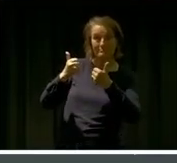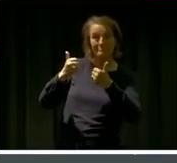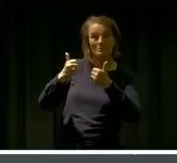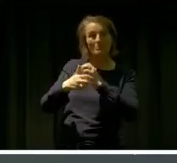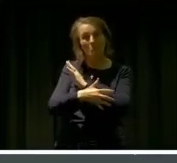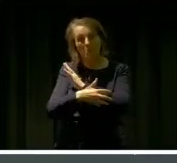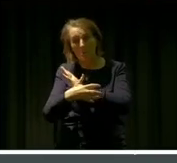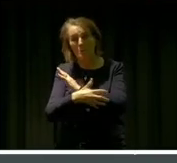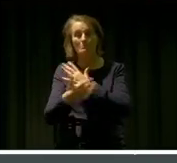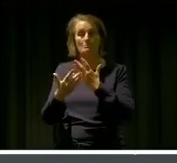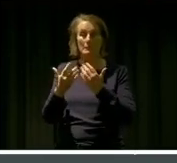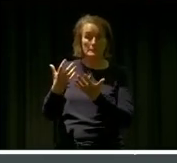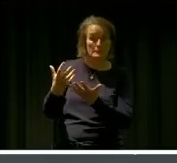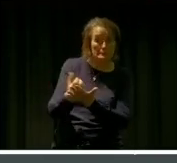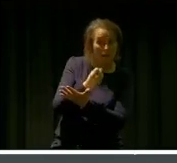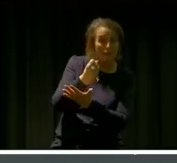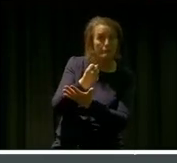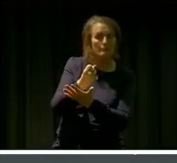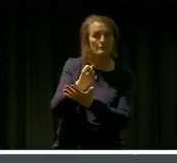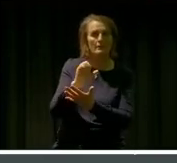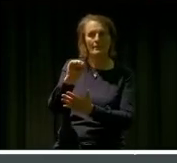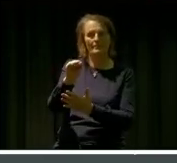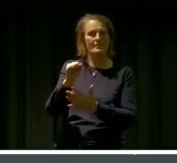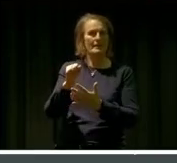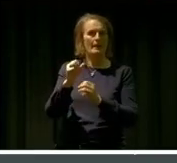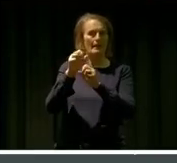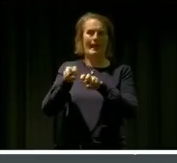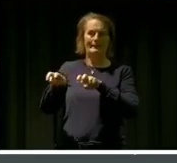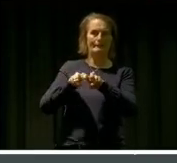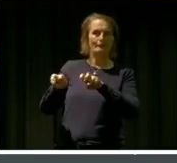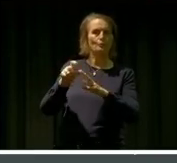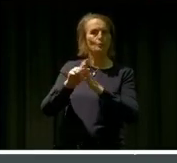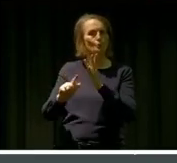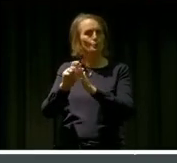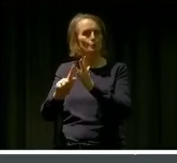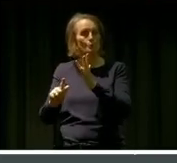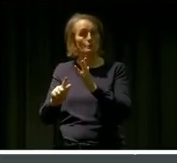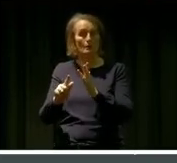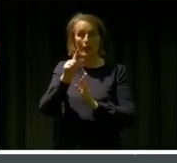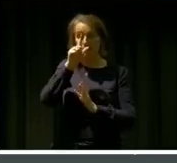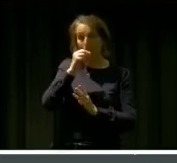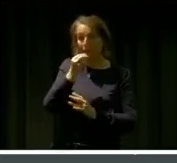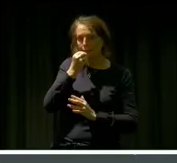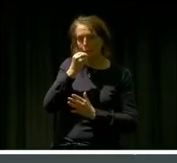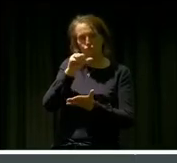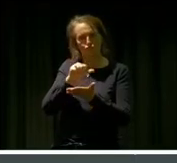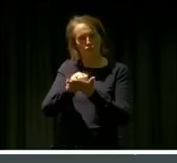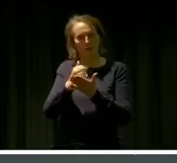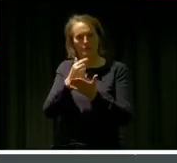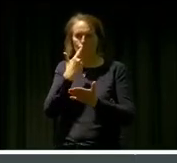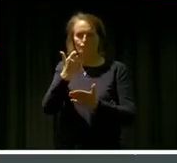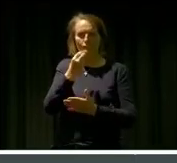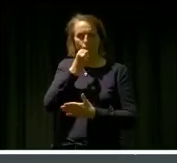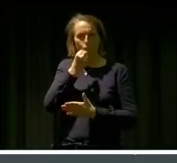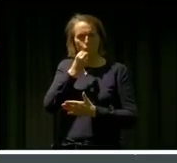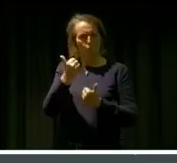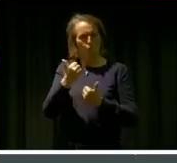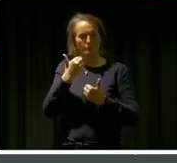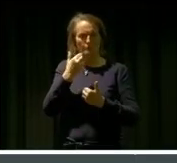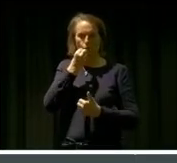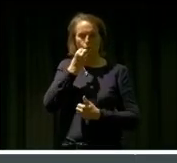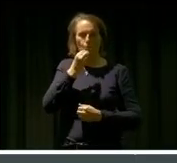access to safe spaces for physical activity, and availability of affordable, nutritious foods. Income level and